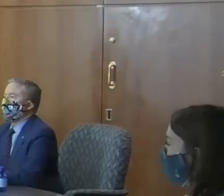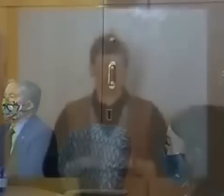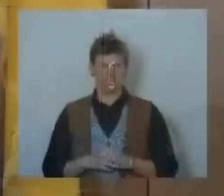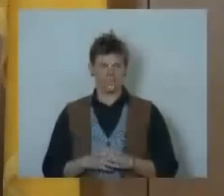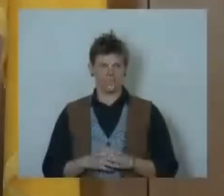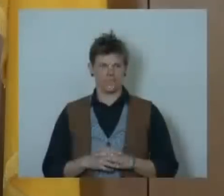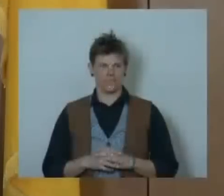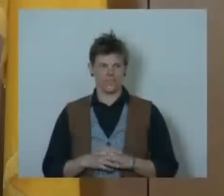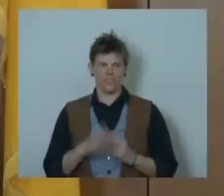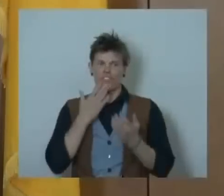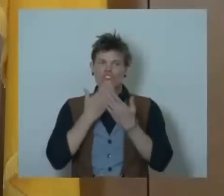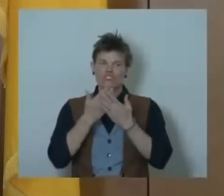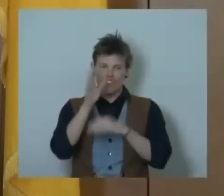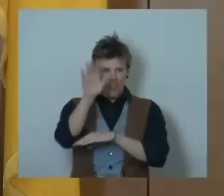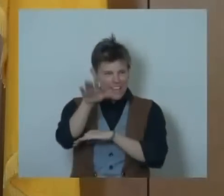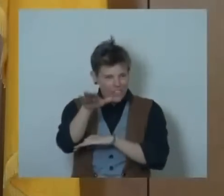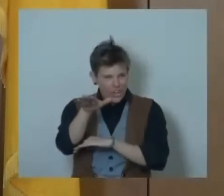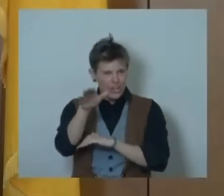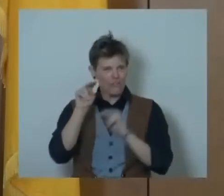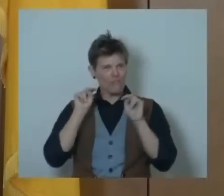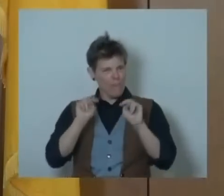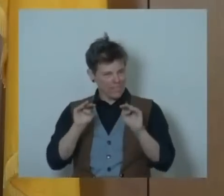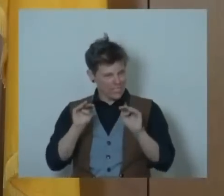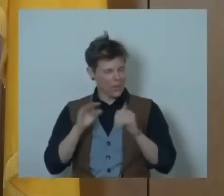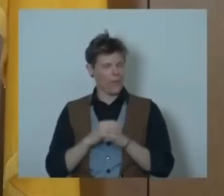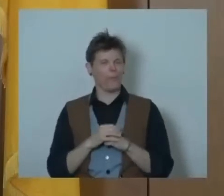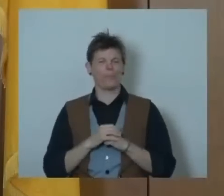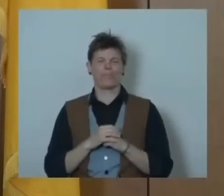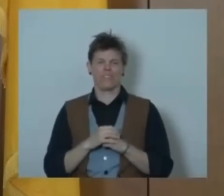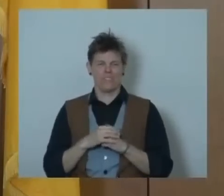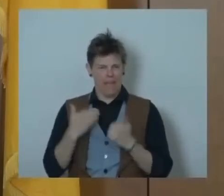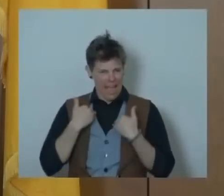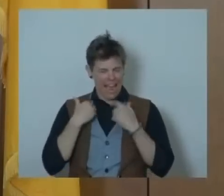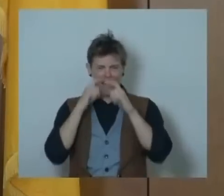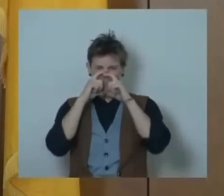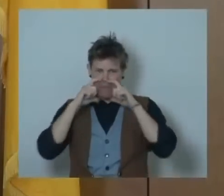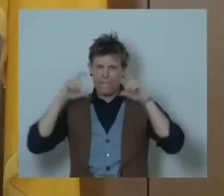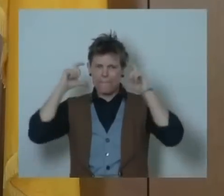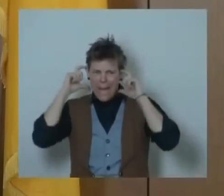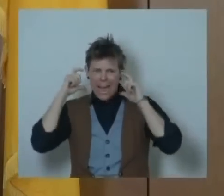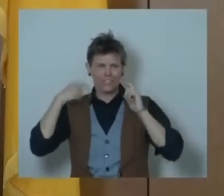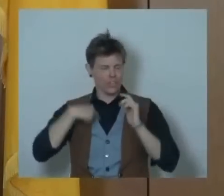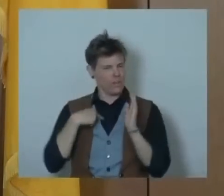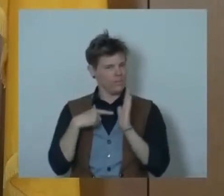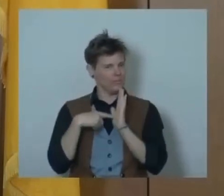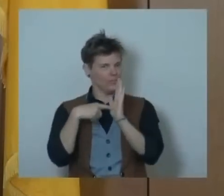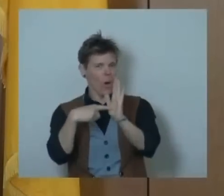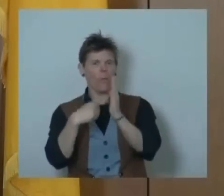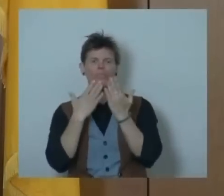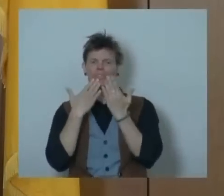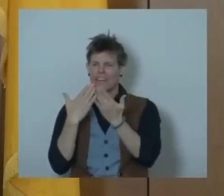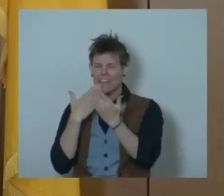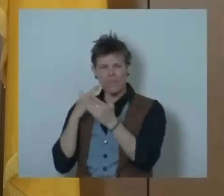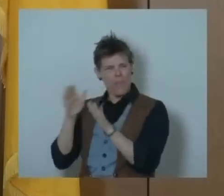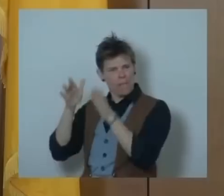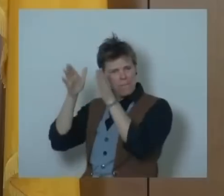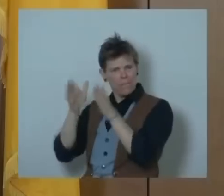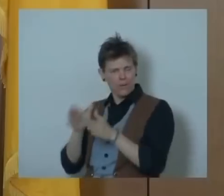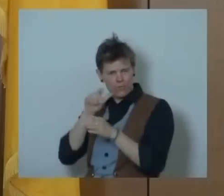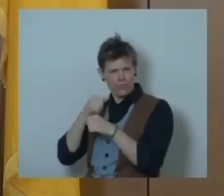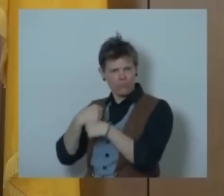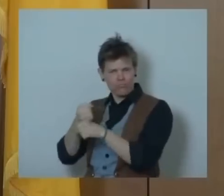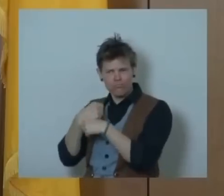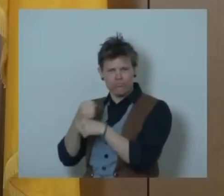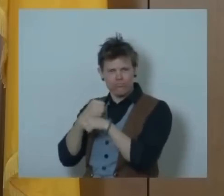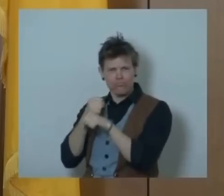Good afternoon, New Mexico. I'm wearing this mask because I want to thank the person who made this mask